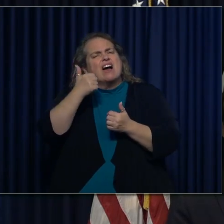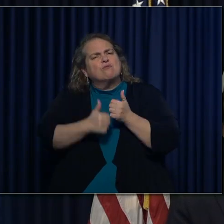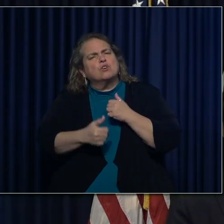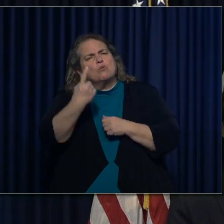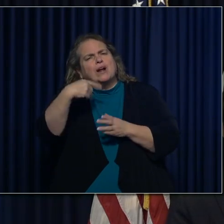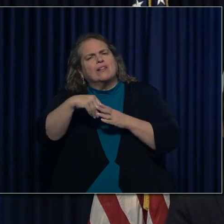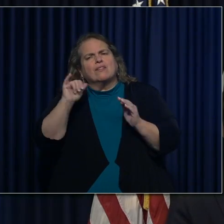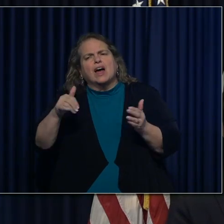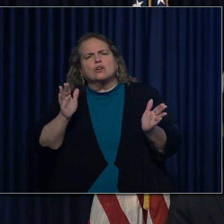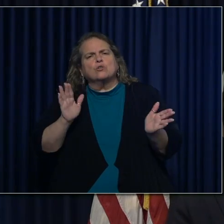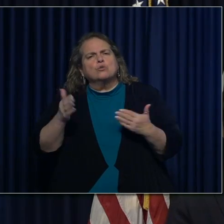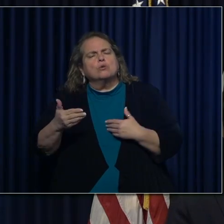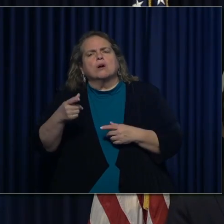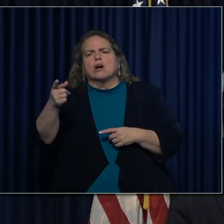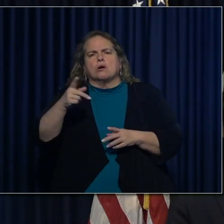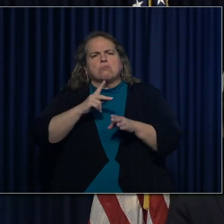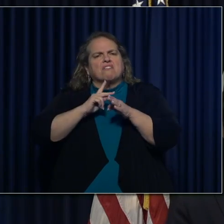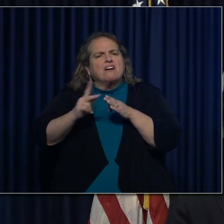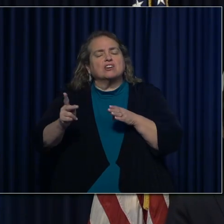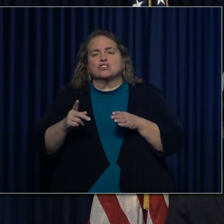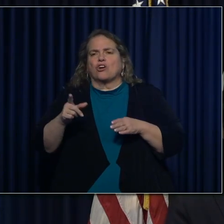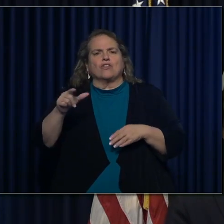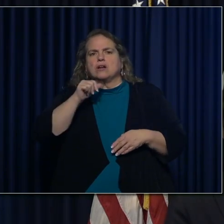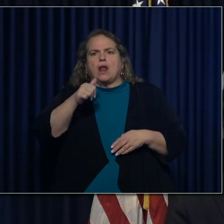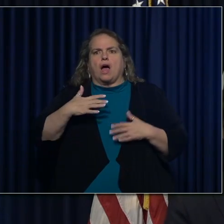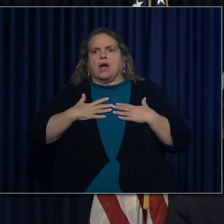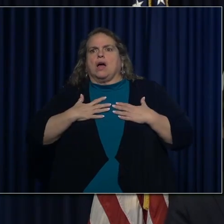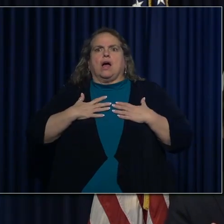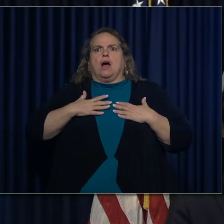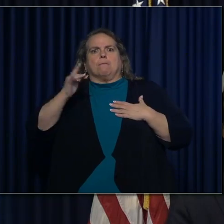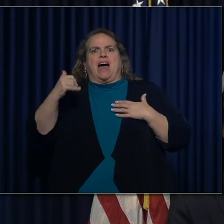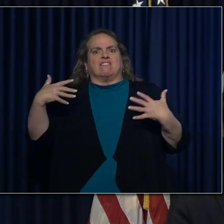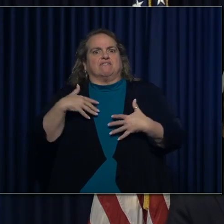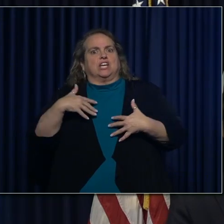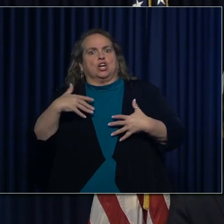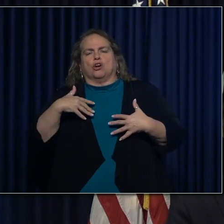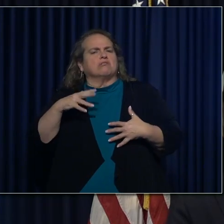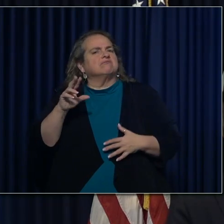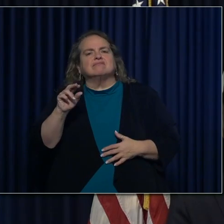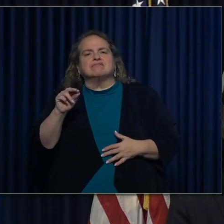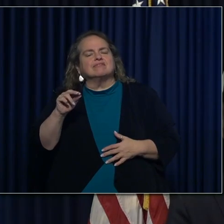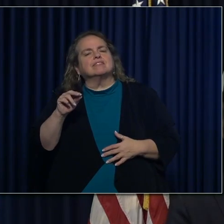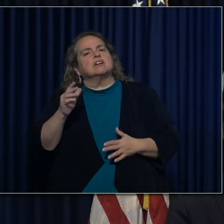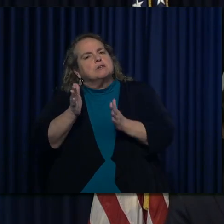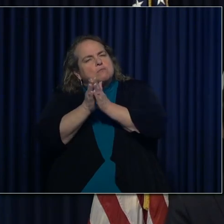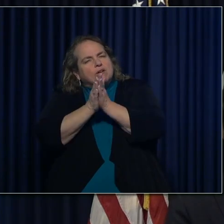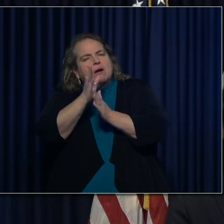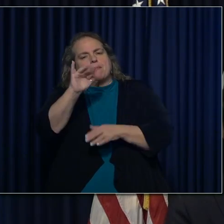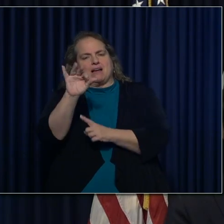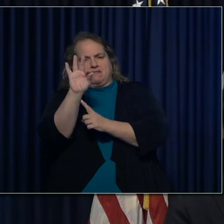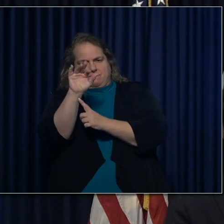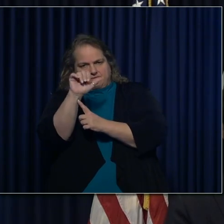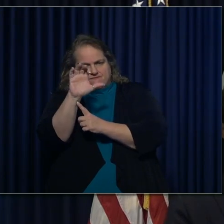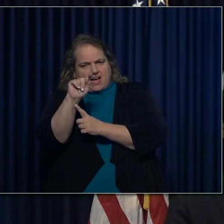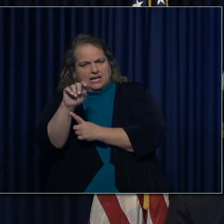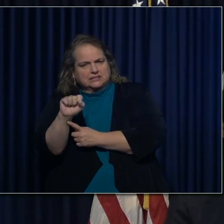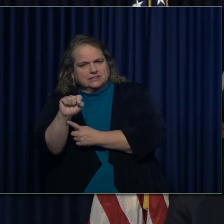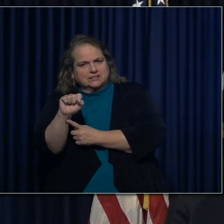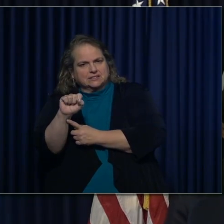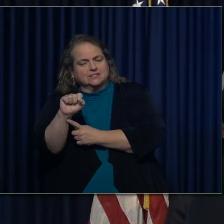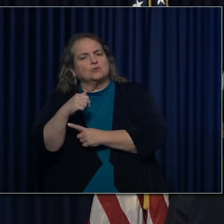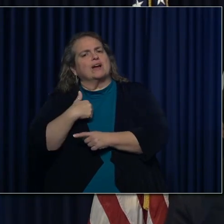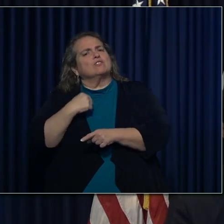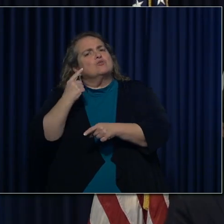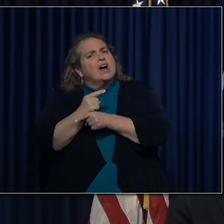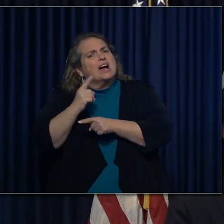was professional, and we weren't motivated by fear, but we were motivated by facts. And because we have the right people in place,